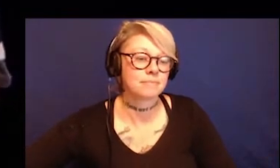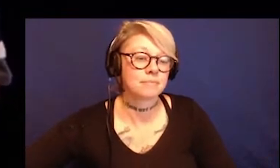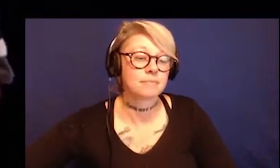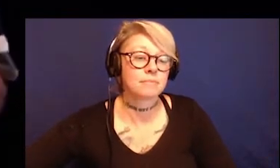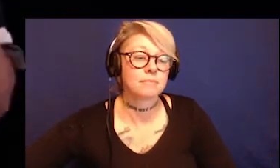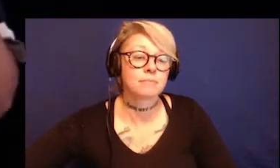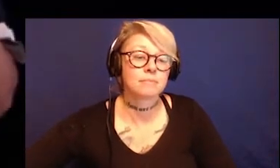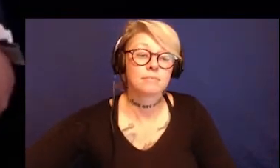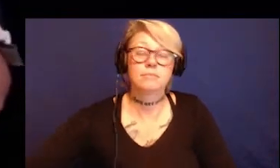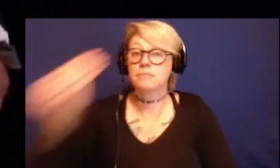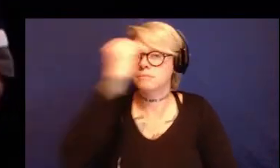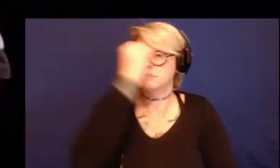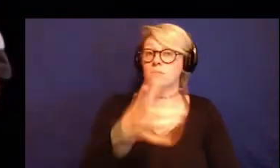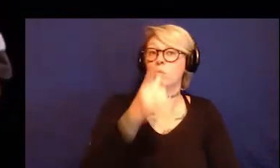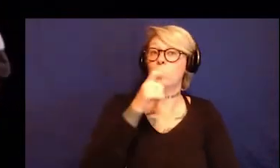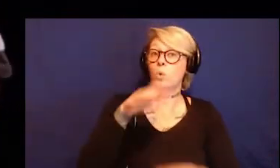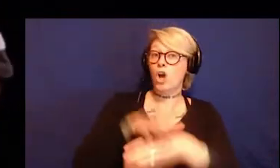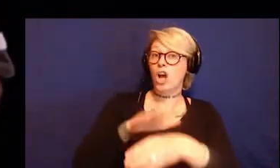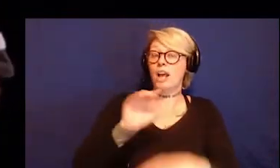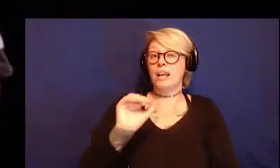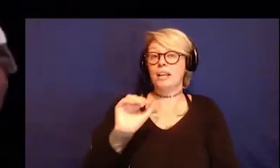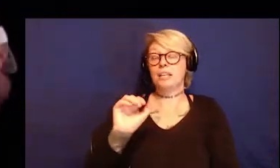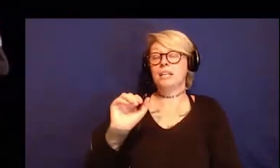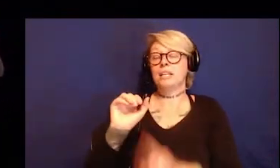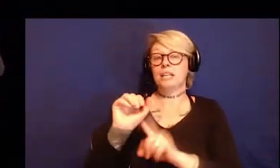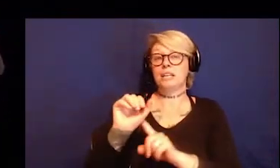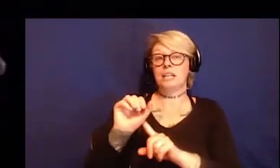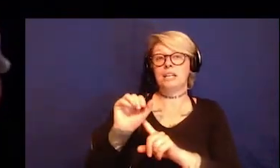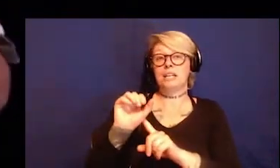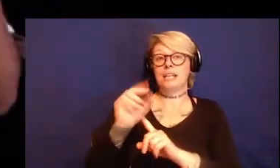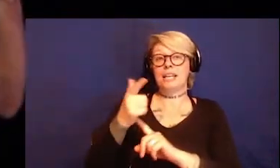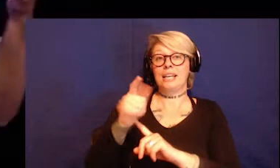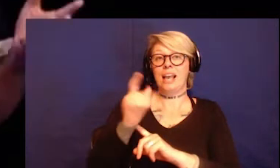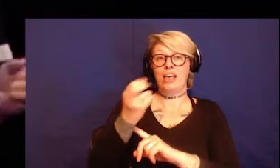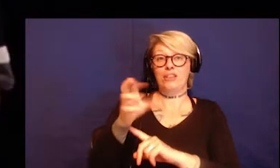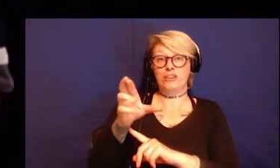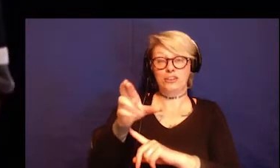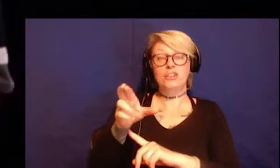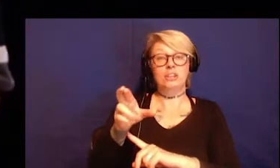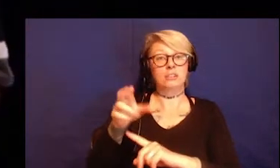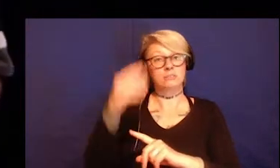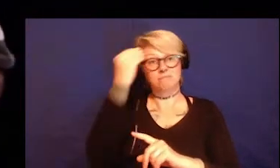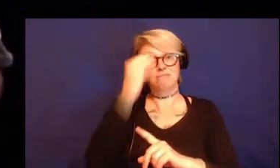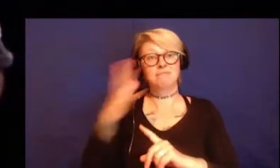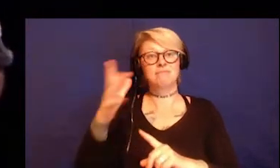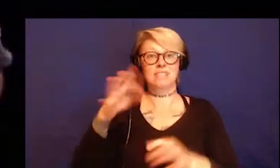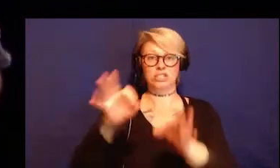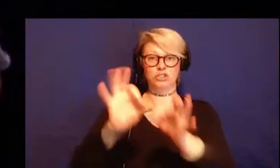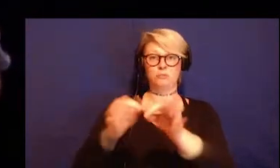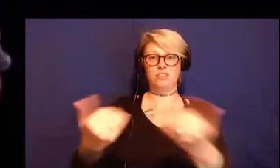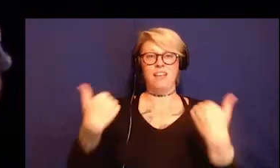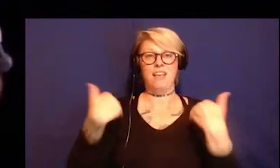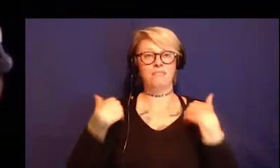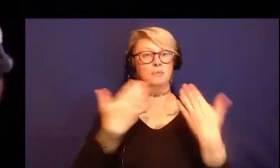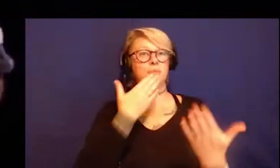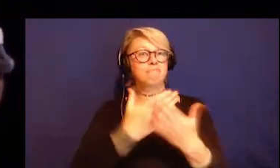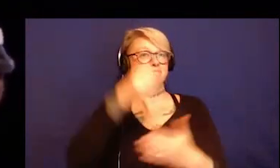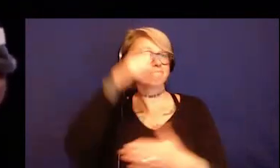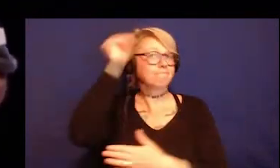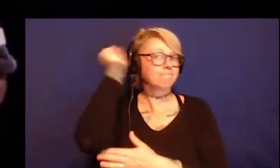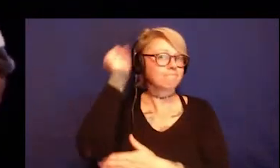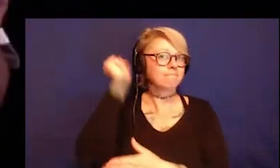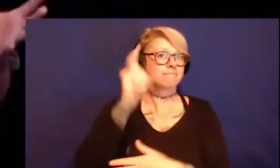want to thank Sarah Korb for their work and consultation from Holly Green for helping this be more accessible this year.